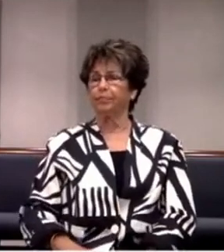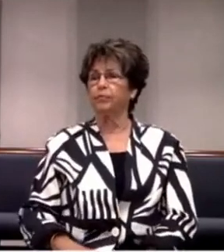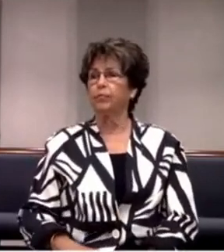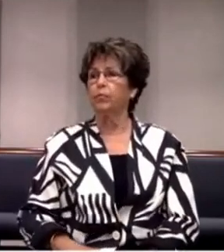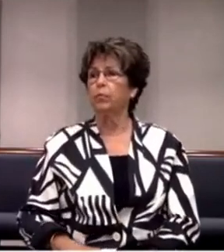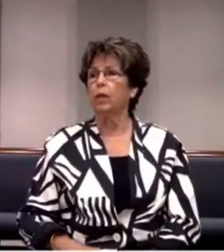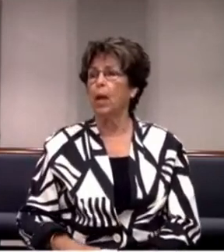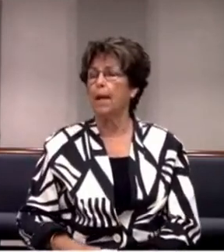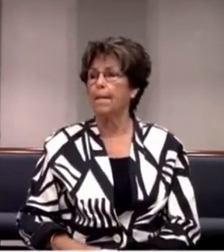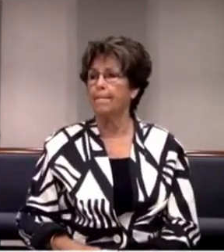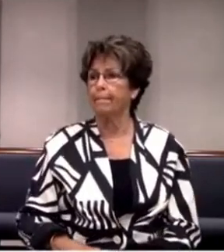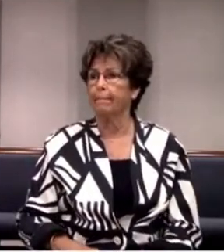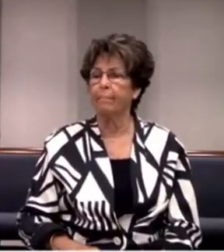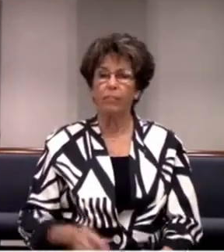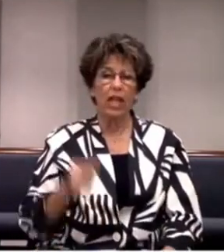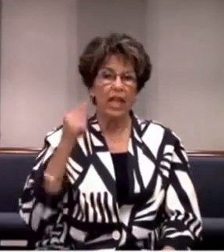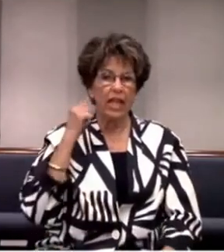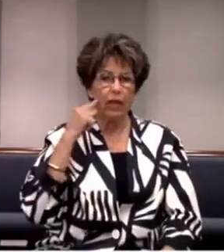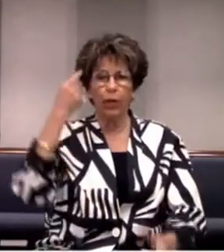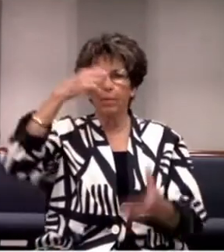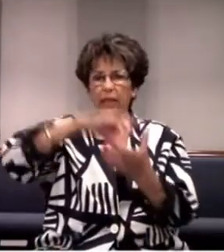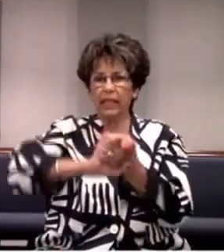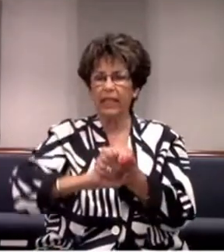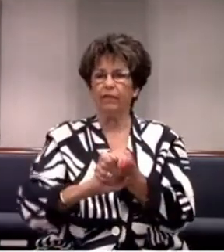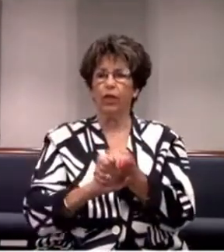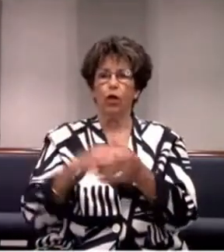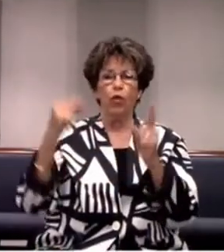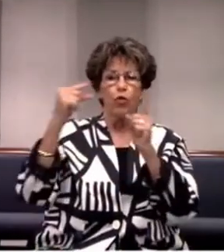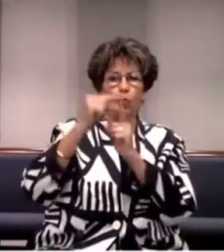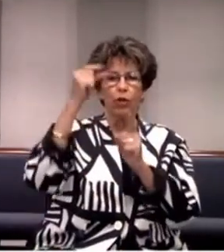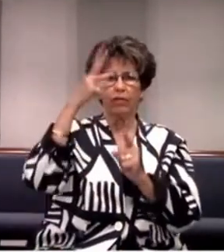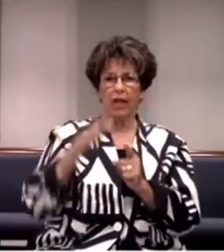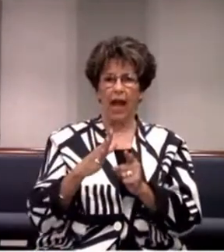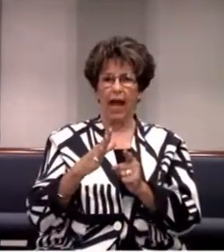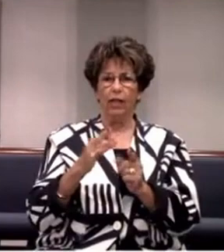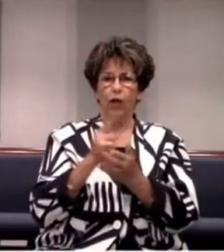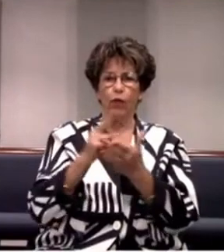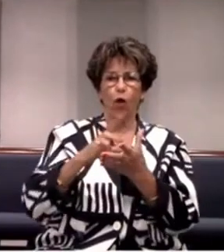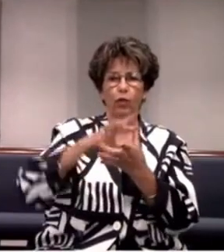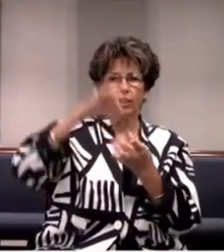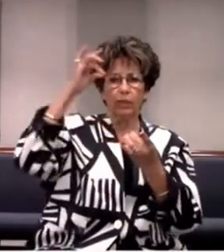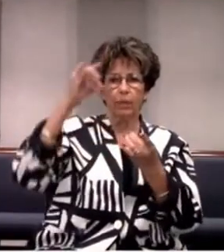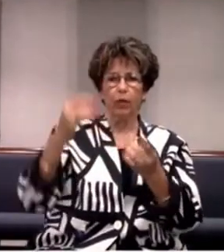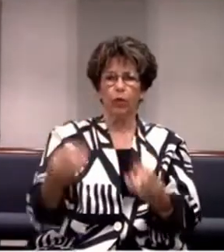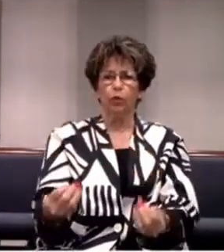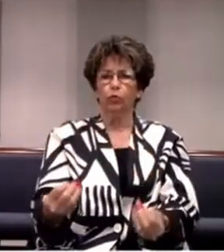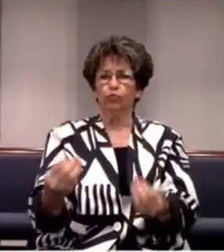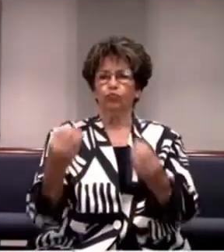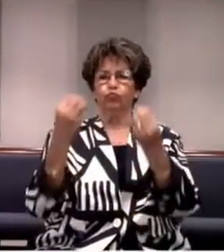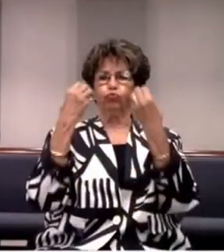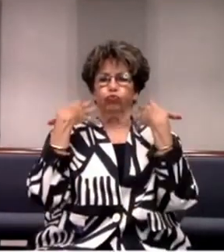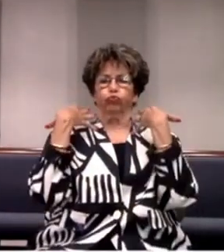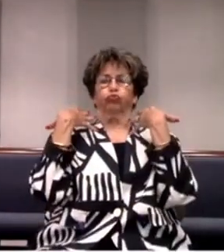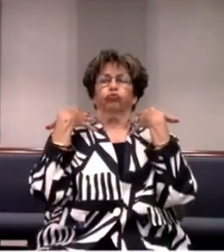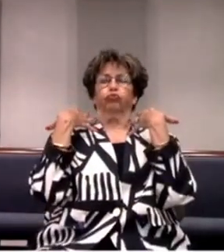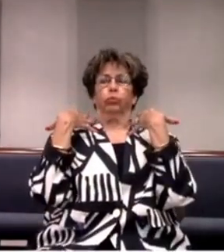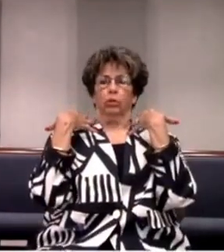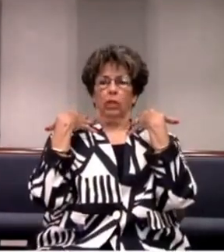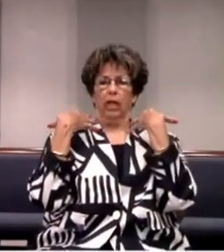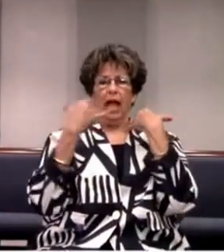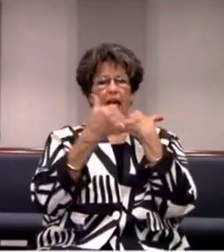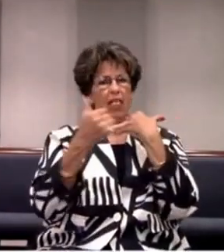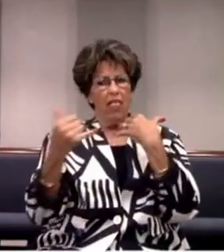salvation, hearing and believing the word of God, the Holy Spirit indwelt them, then birthed them into the church, they wanted to know more